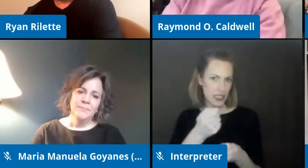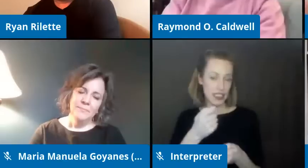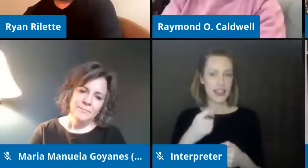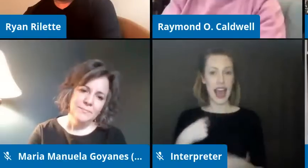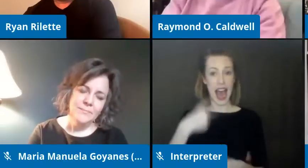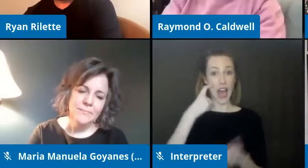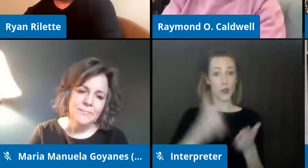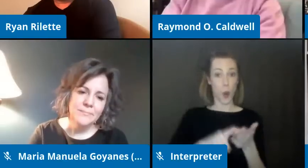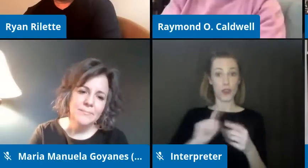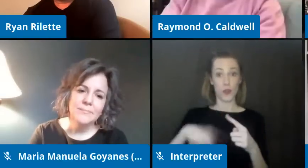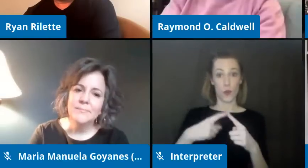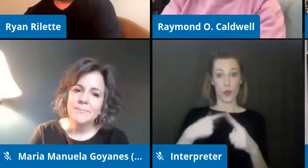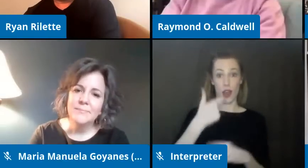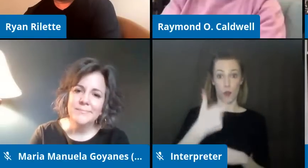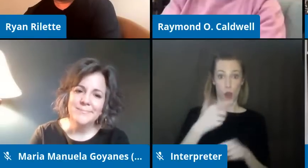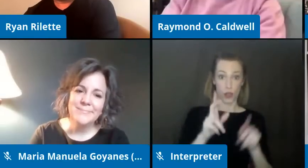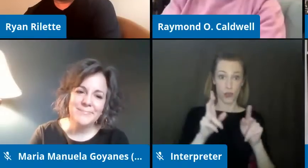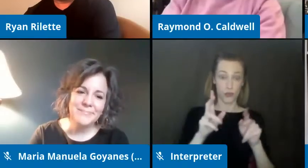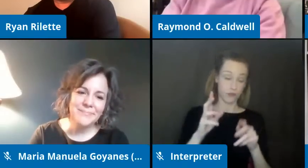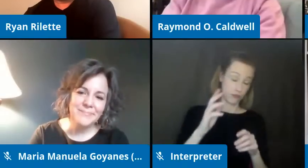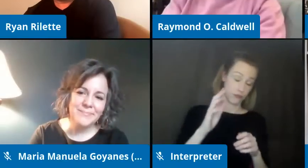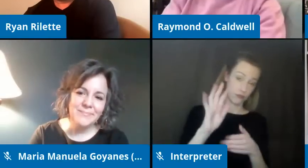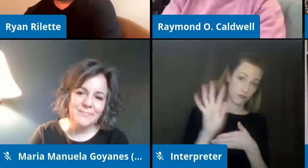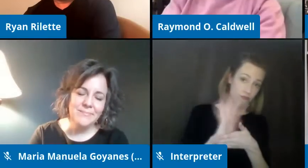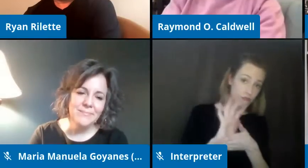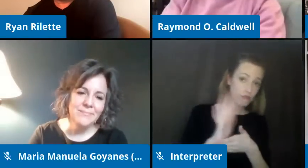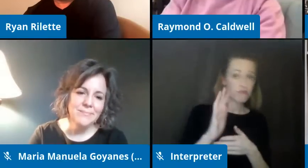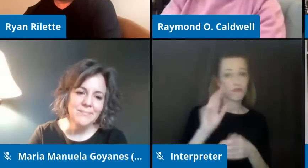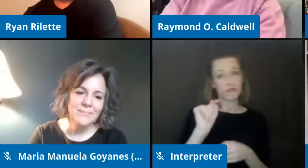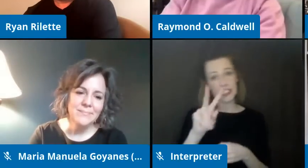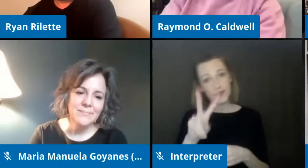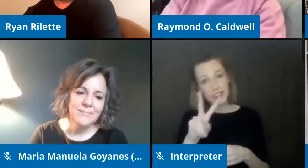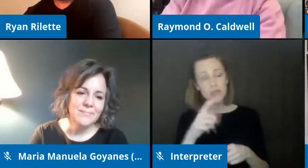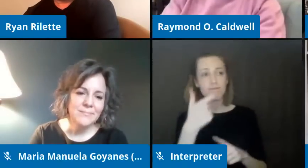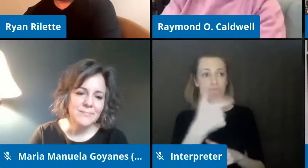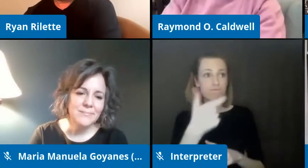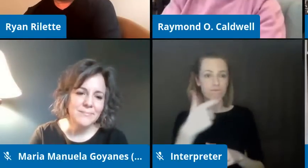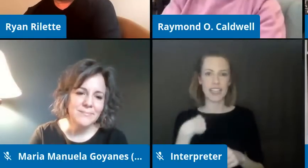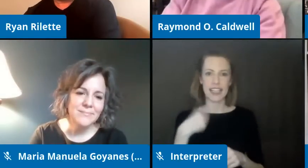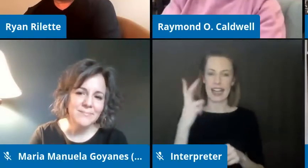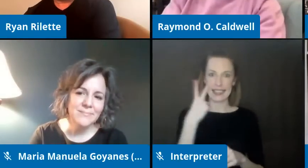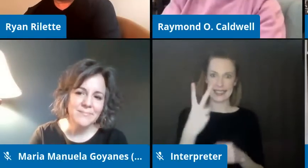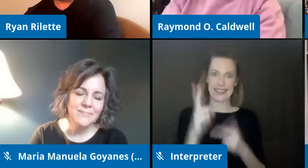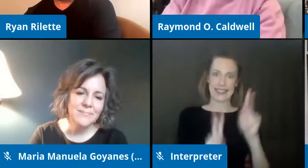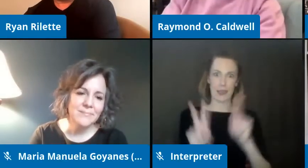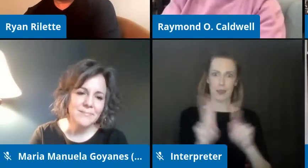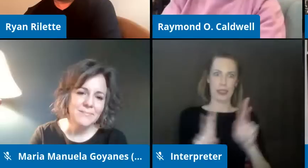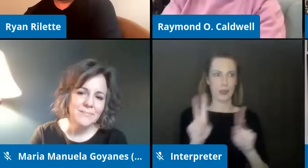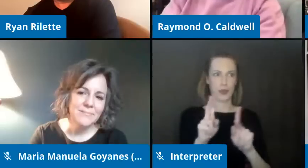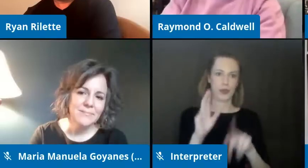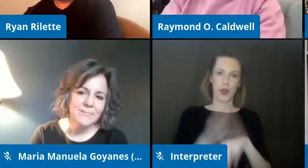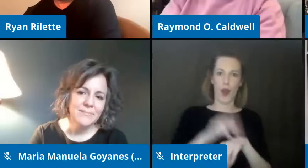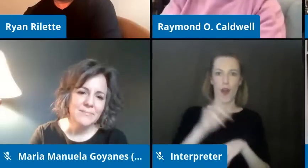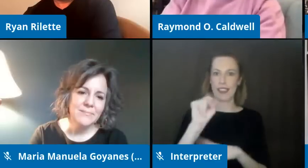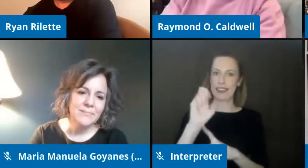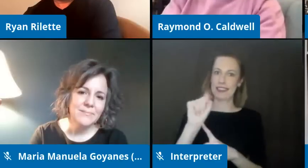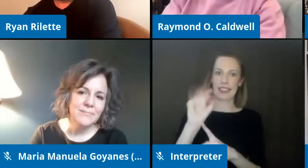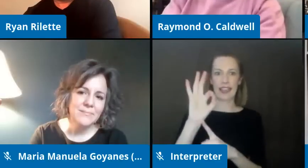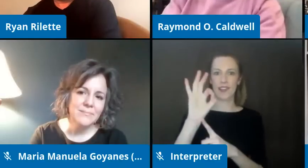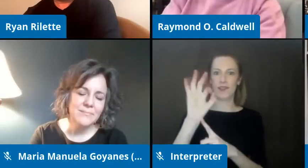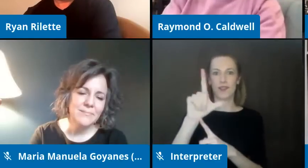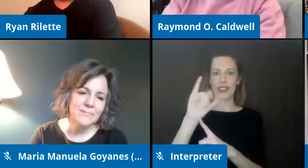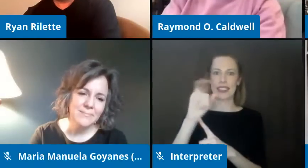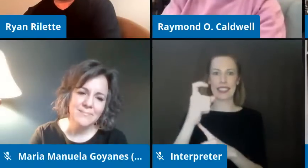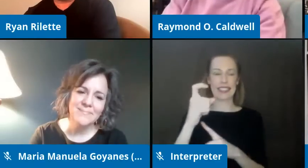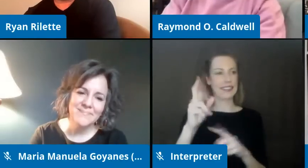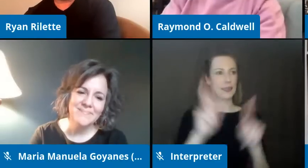television now and I see people, you know, all over each other in Netflix series, it feels like another